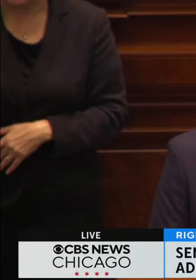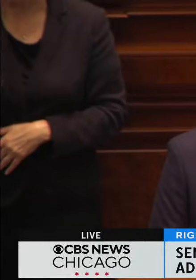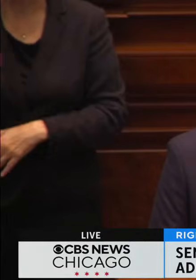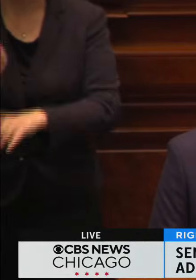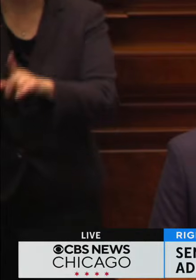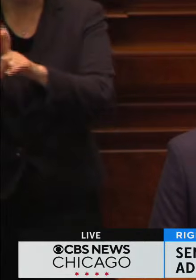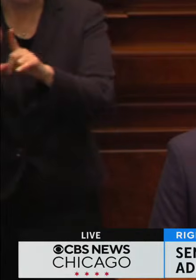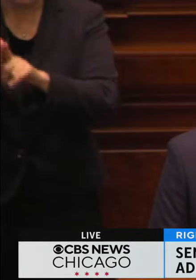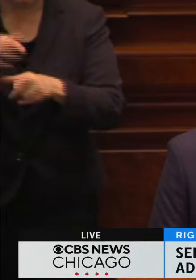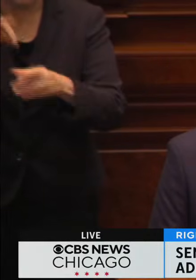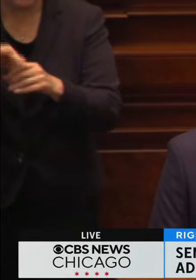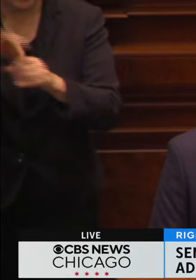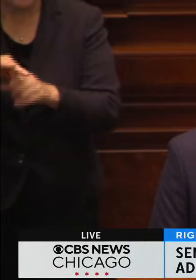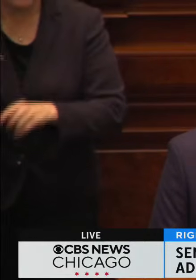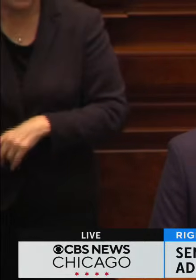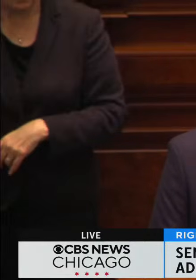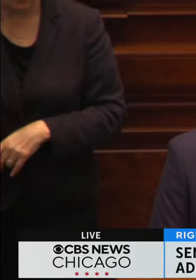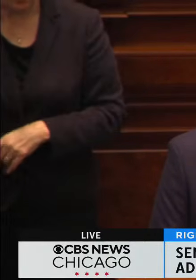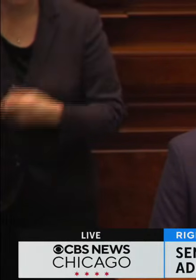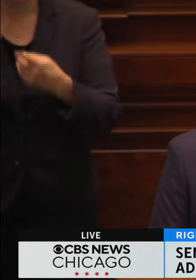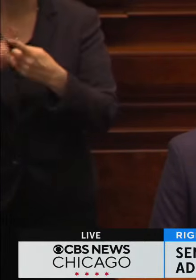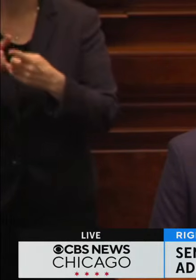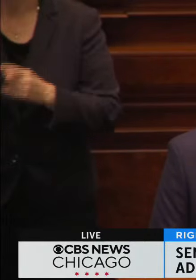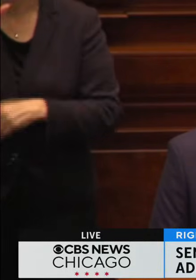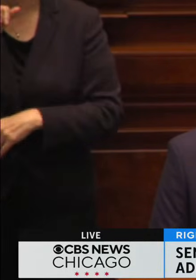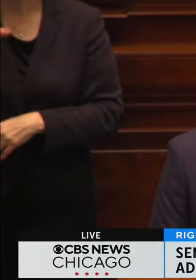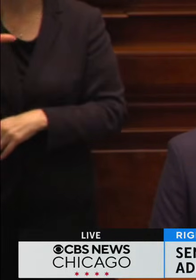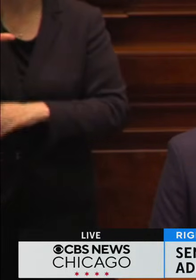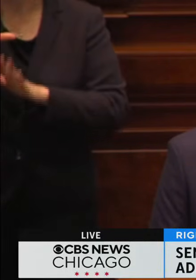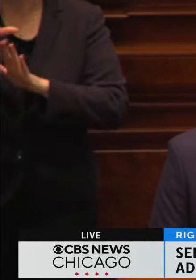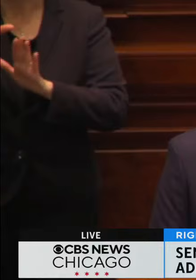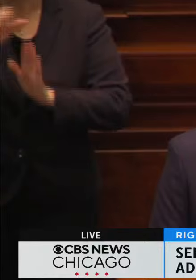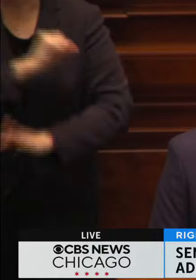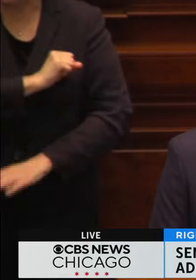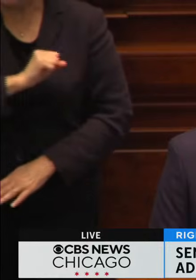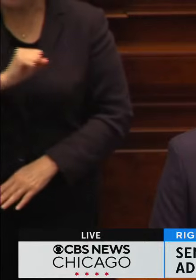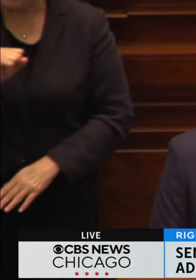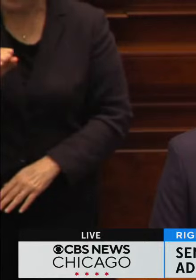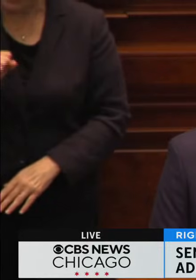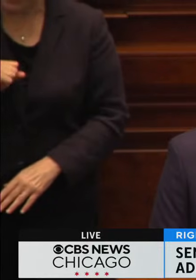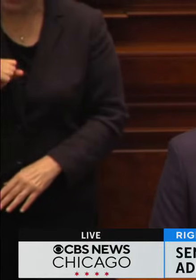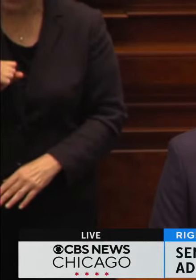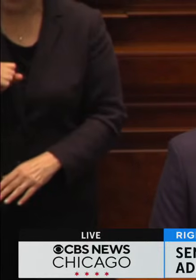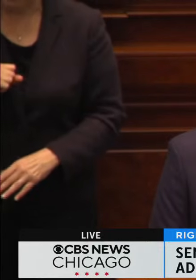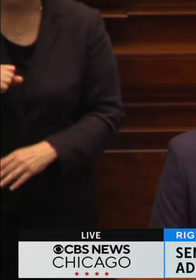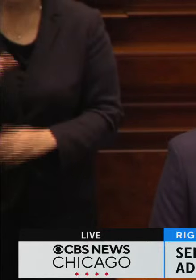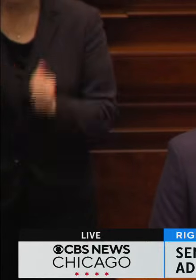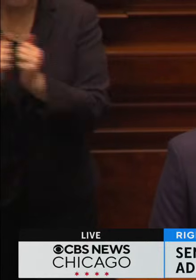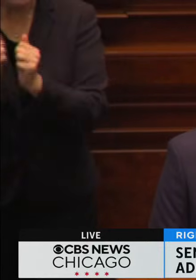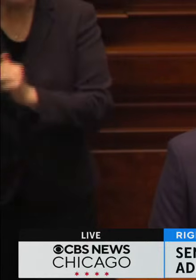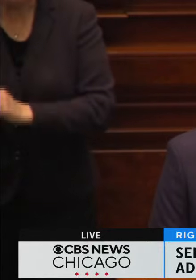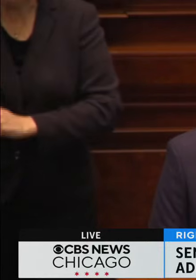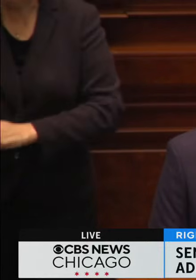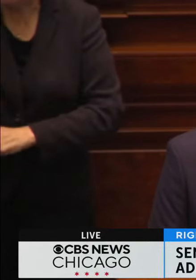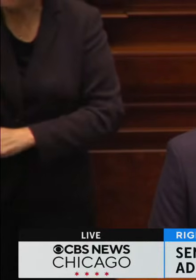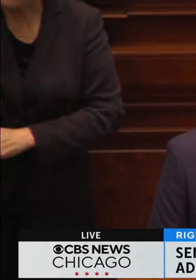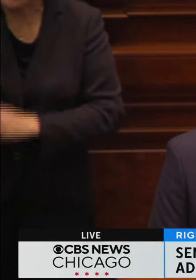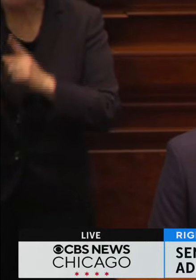elected as a Democrat to the United States Senate by a margin of 15 points on November